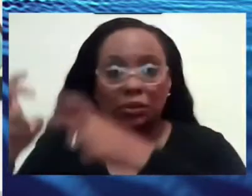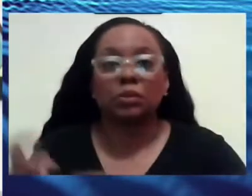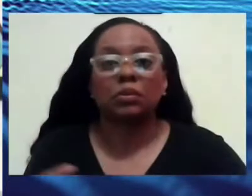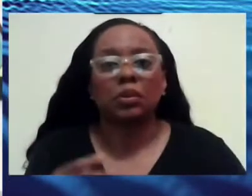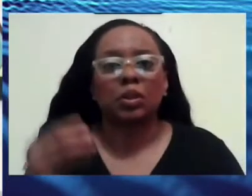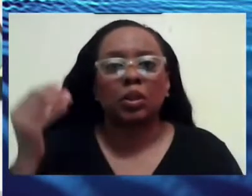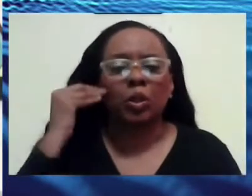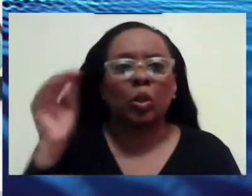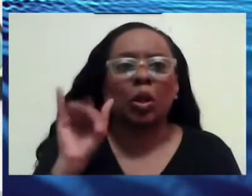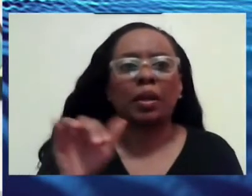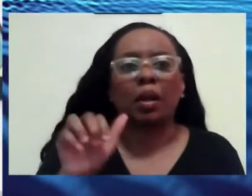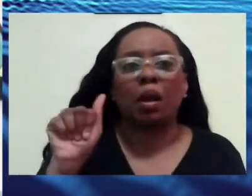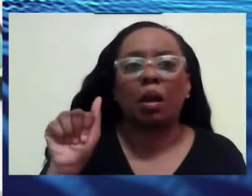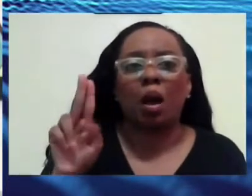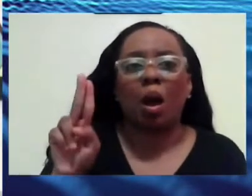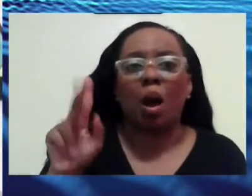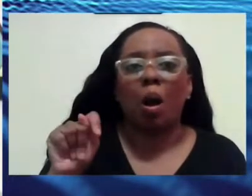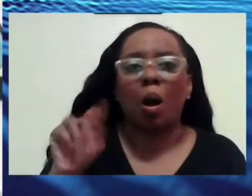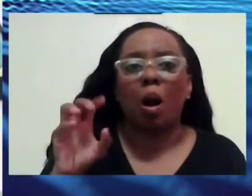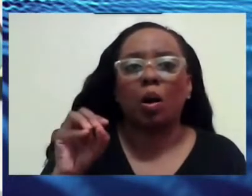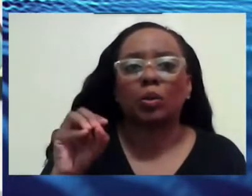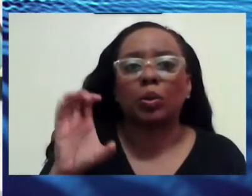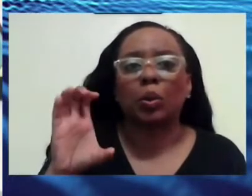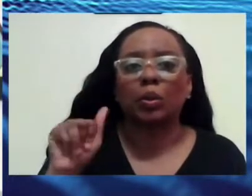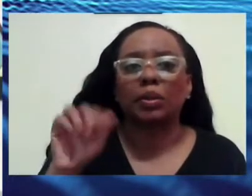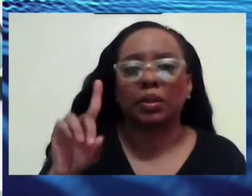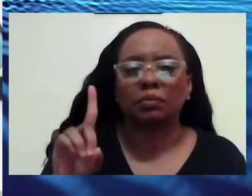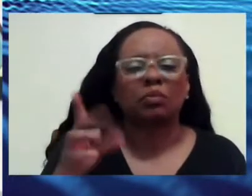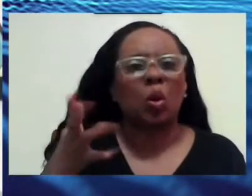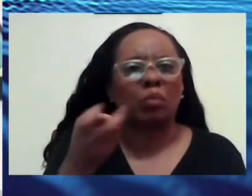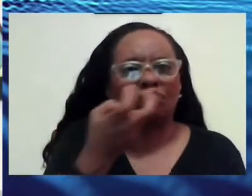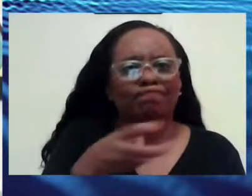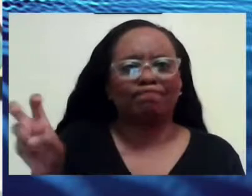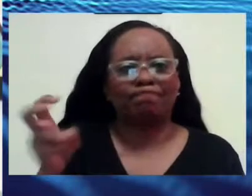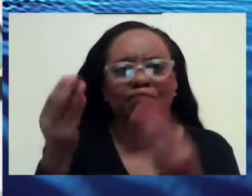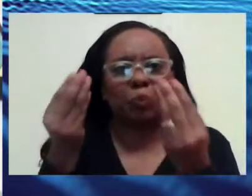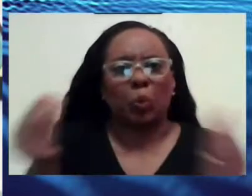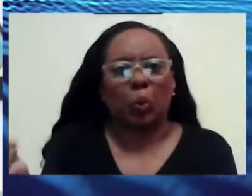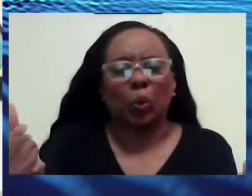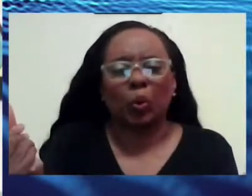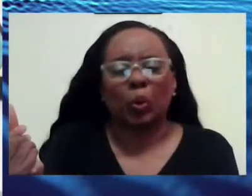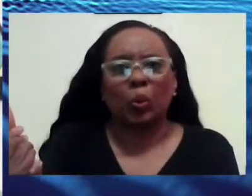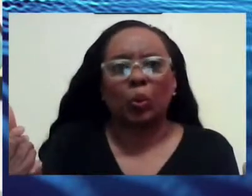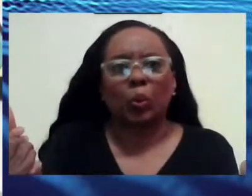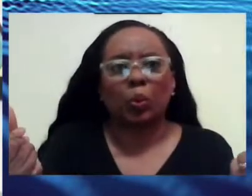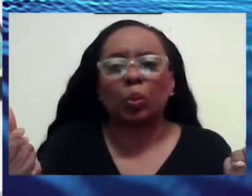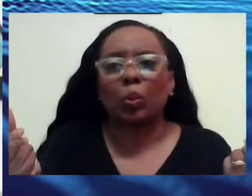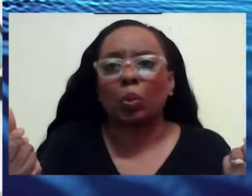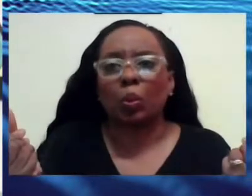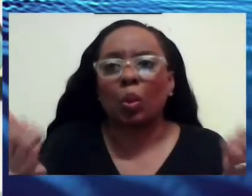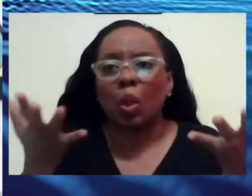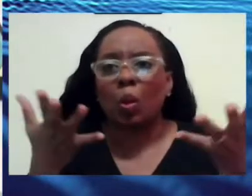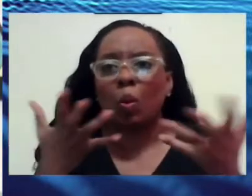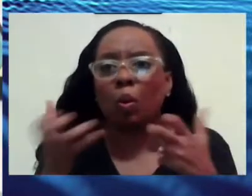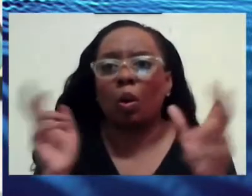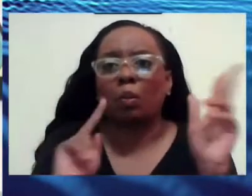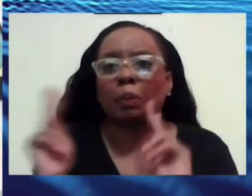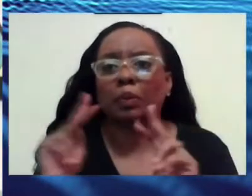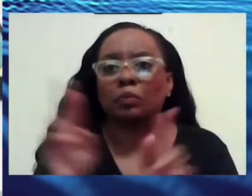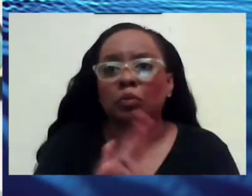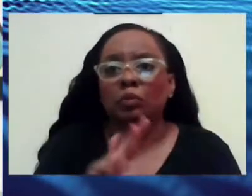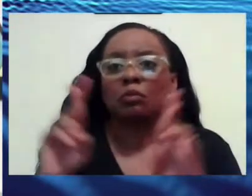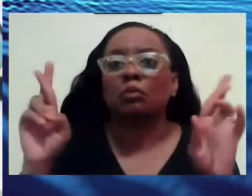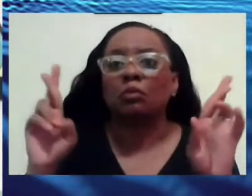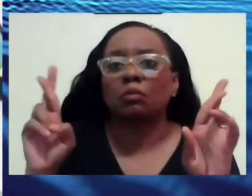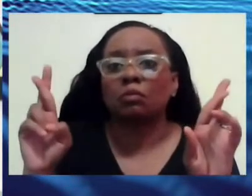with AutoCAD, and just trying to make that general transition so that we prepare all stakeholders, a